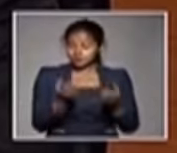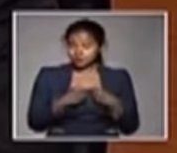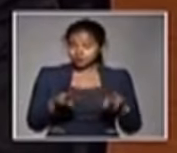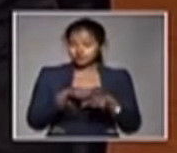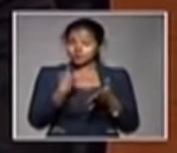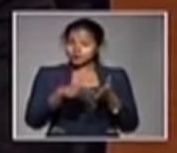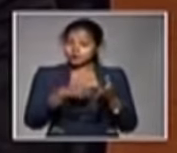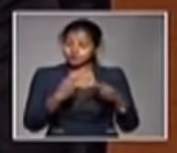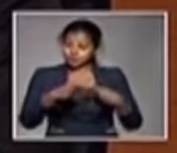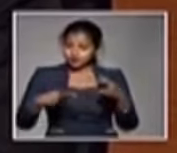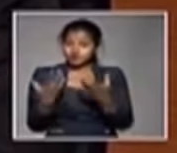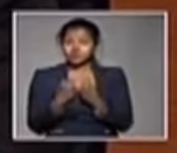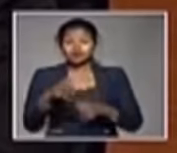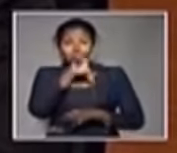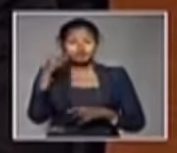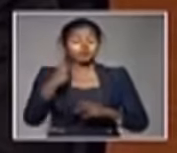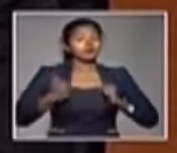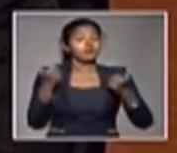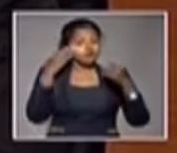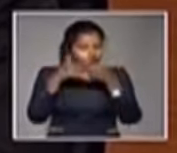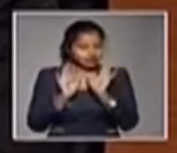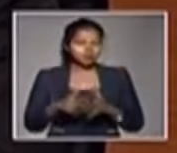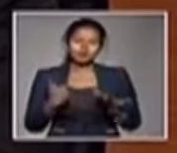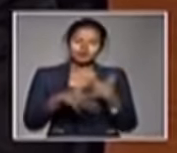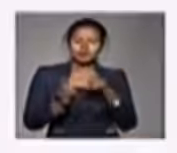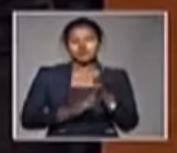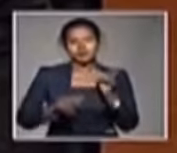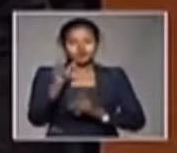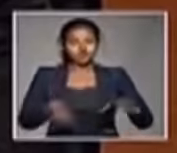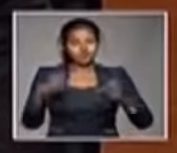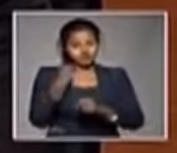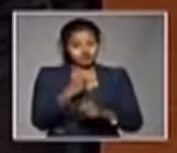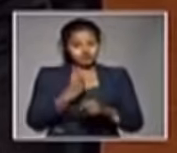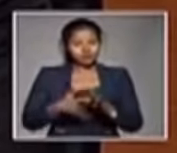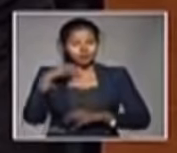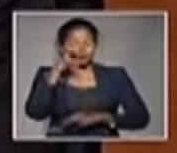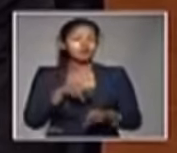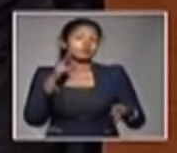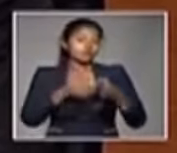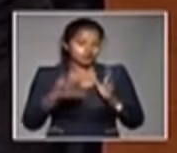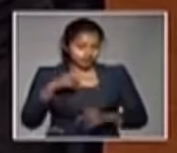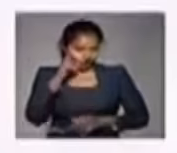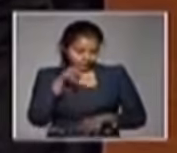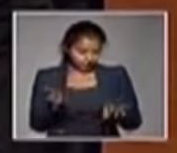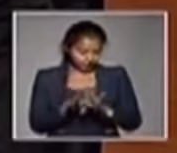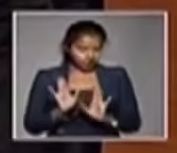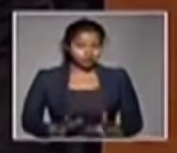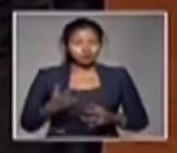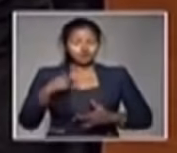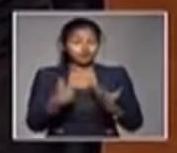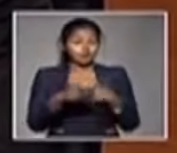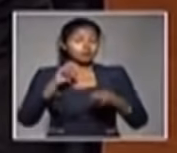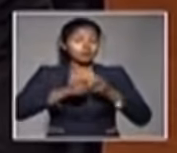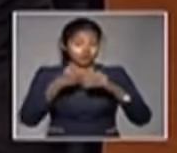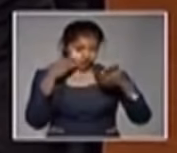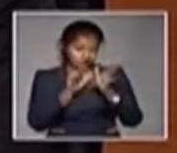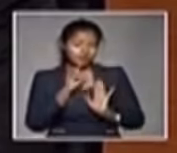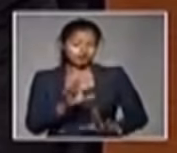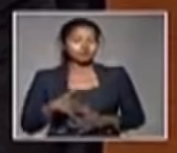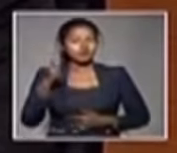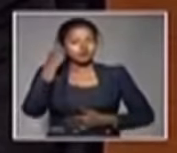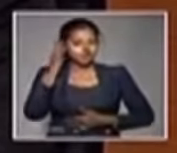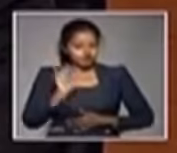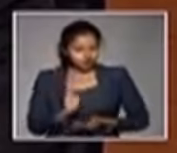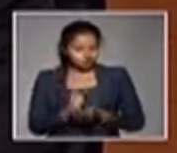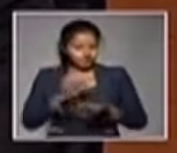for the clause on dual citizenship, certain members of the ruling party attempted to defeat it, thinking it will create issues for them. So I made a decision